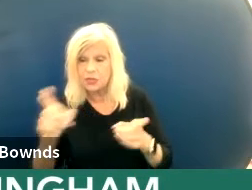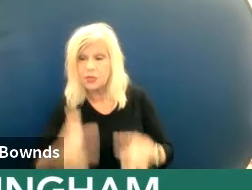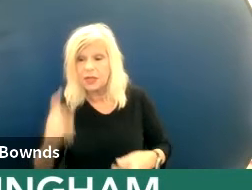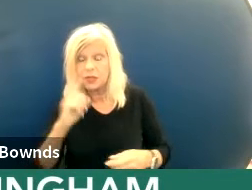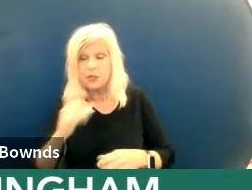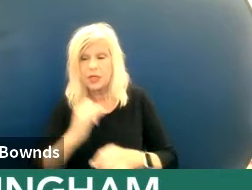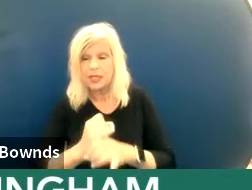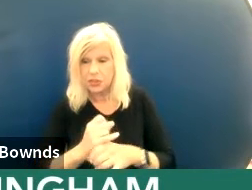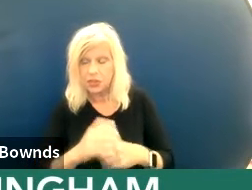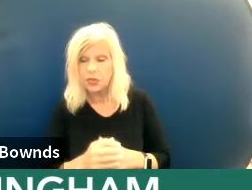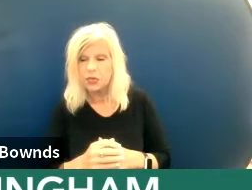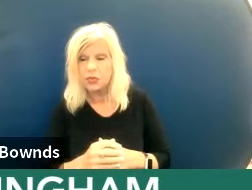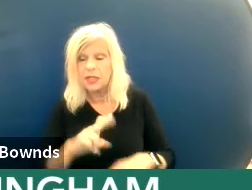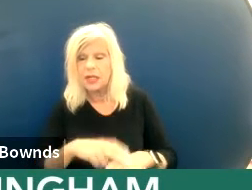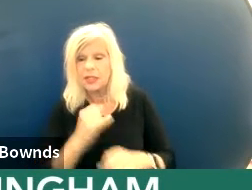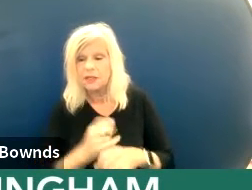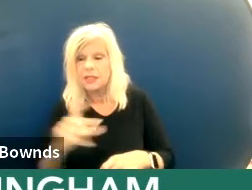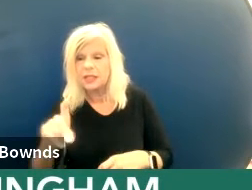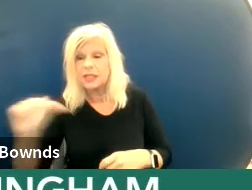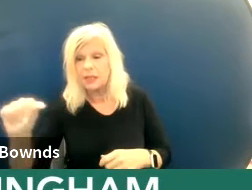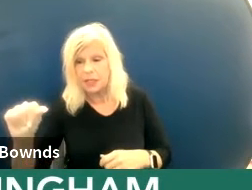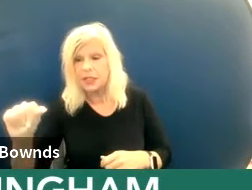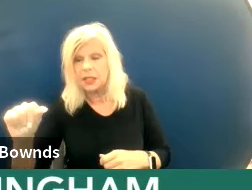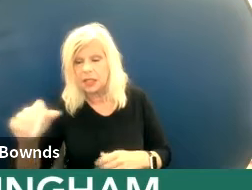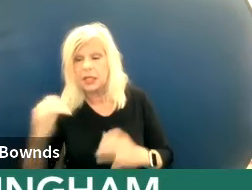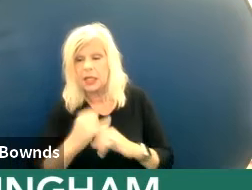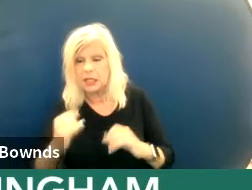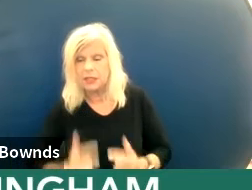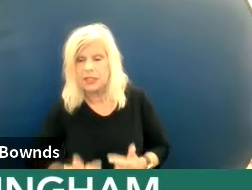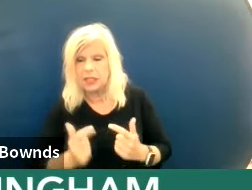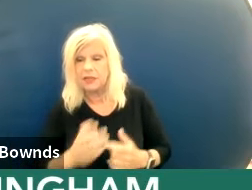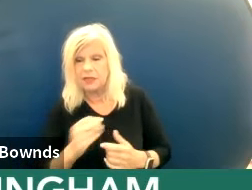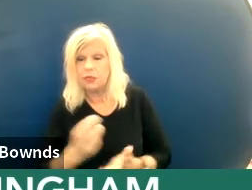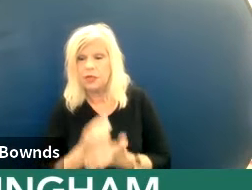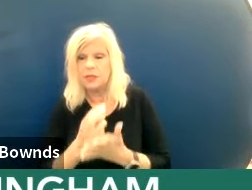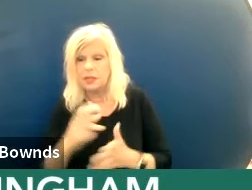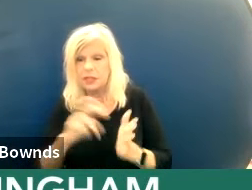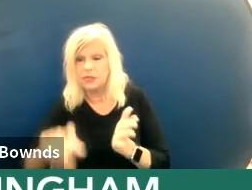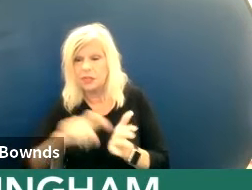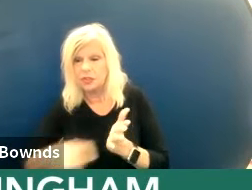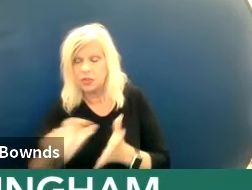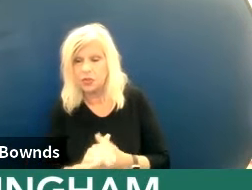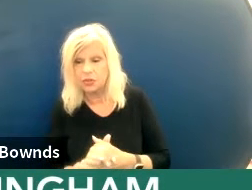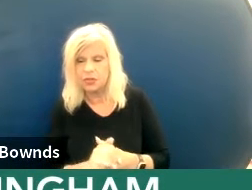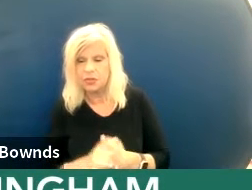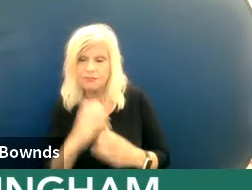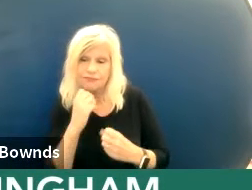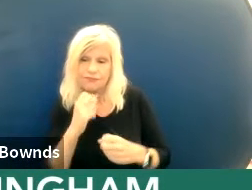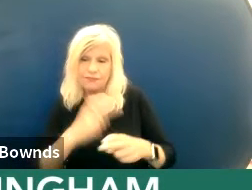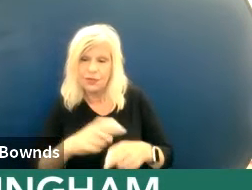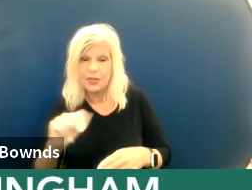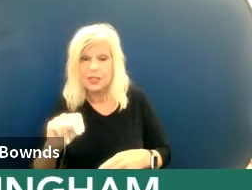Institute on Disability, Independent Living, and Rehabilitation Research, affectionately known as